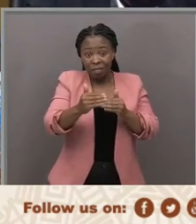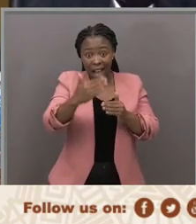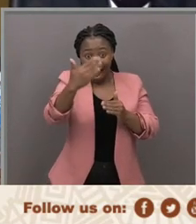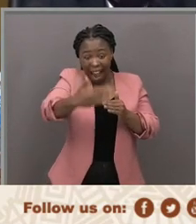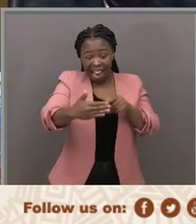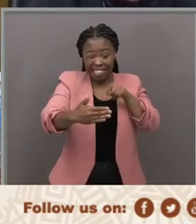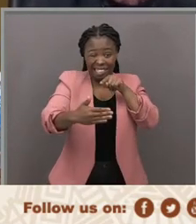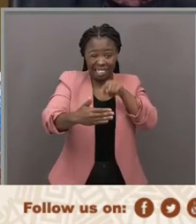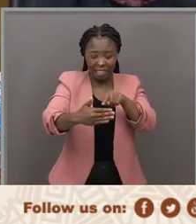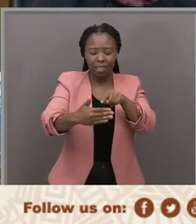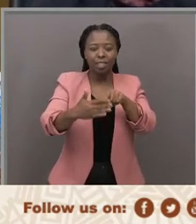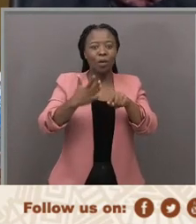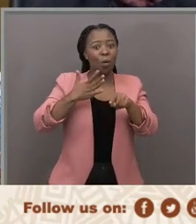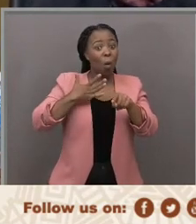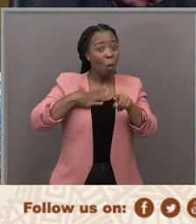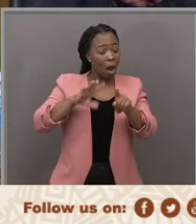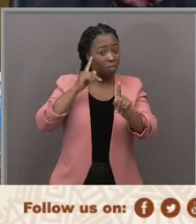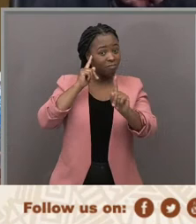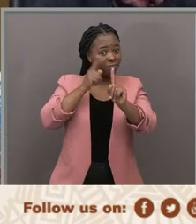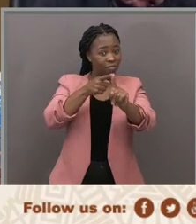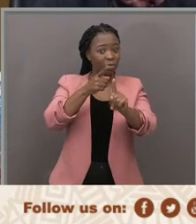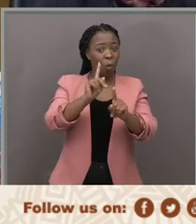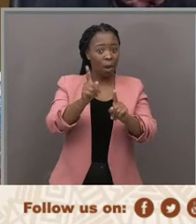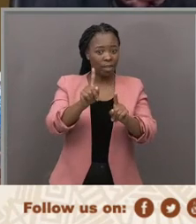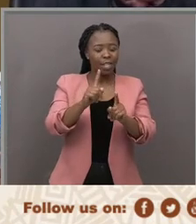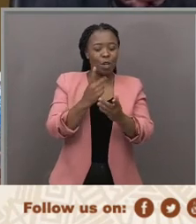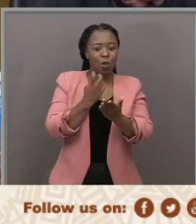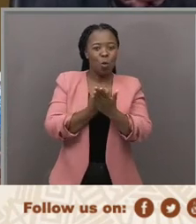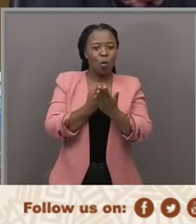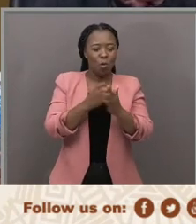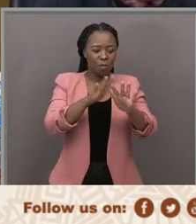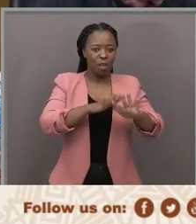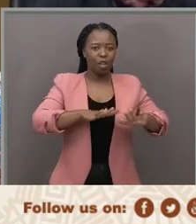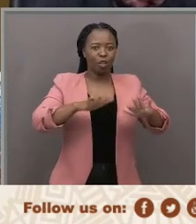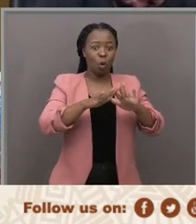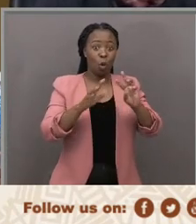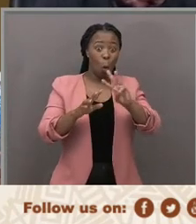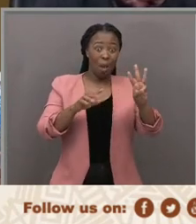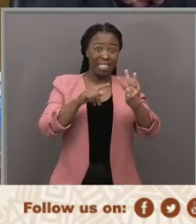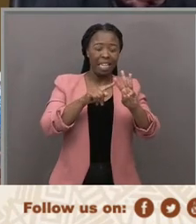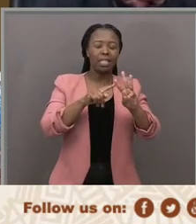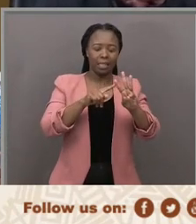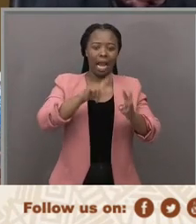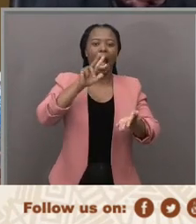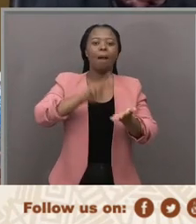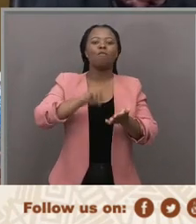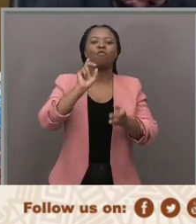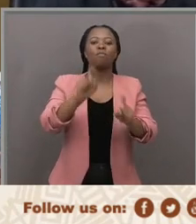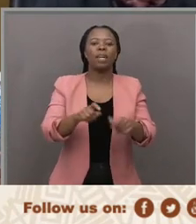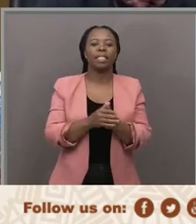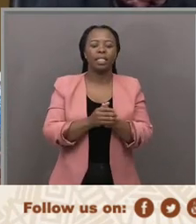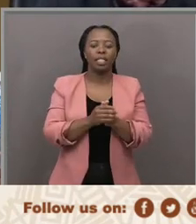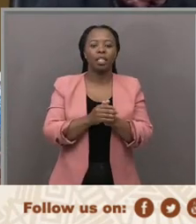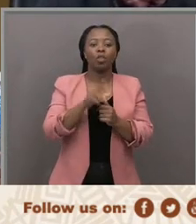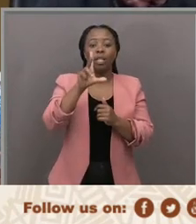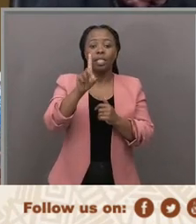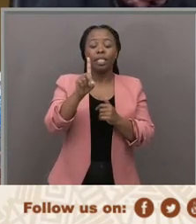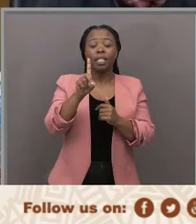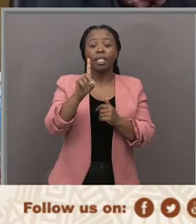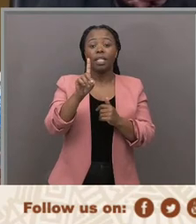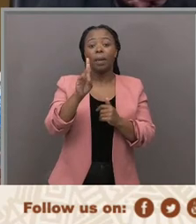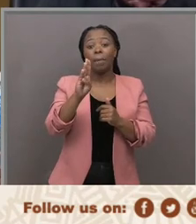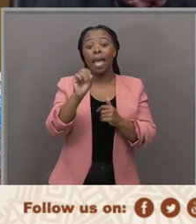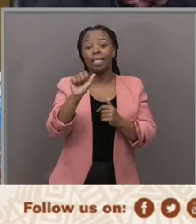the West Rand Special Economic Zone to be approved. So the DBSA and the African Development